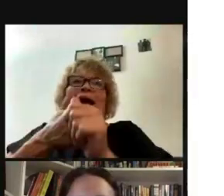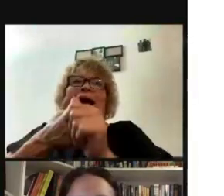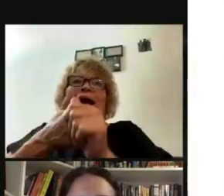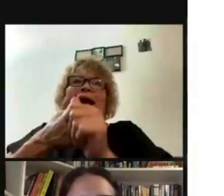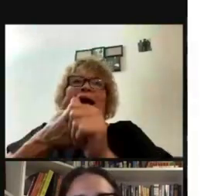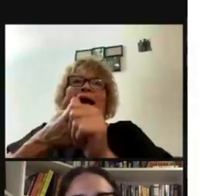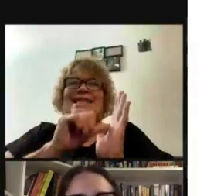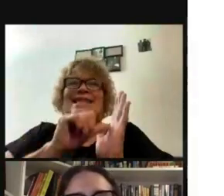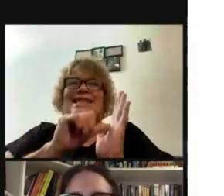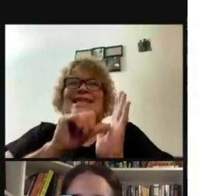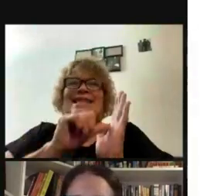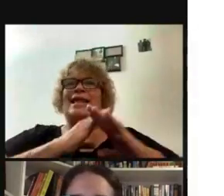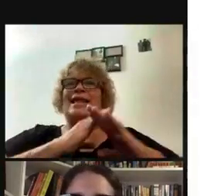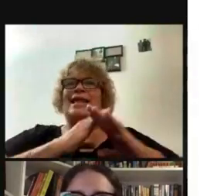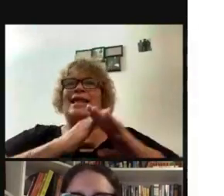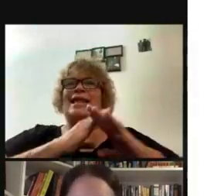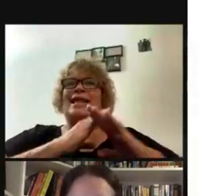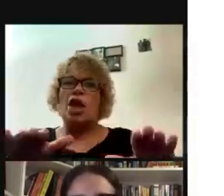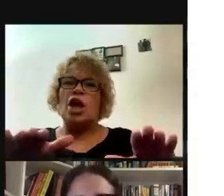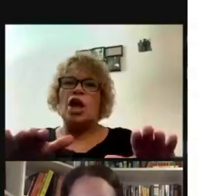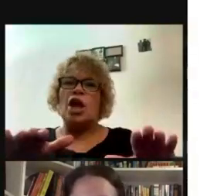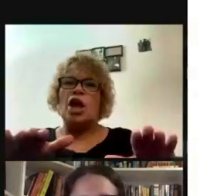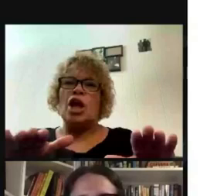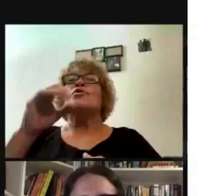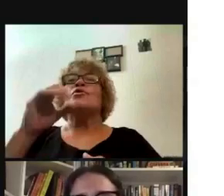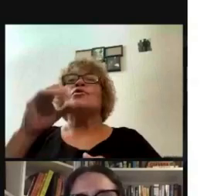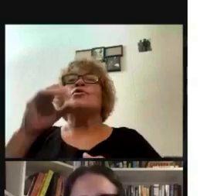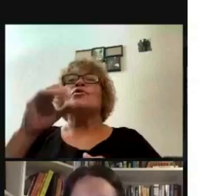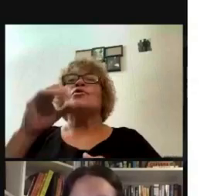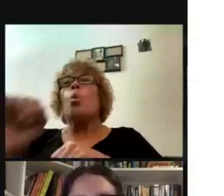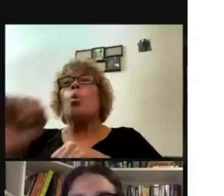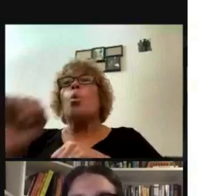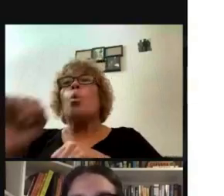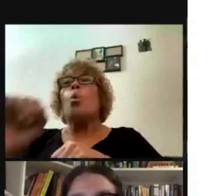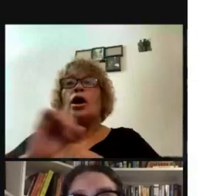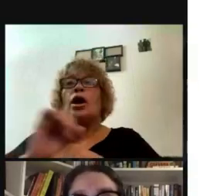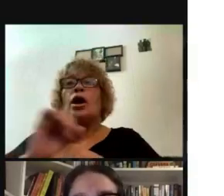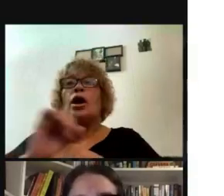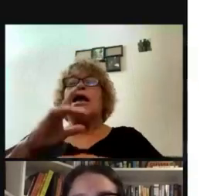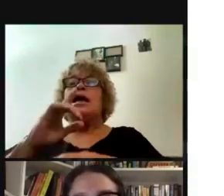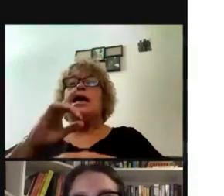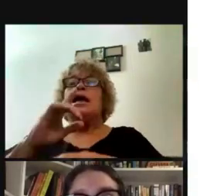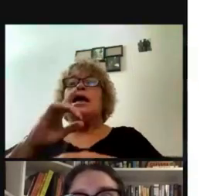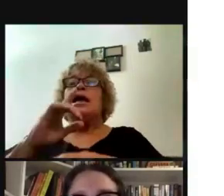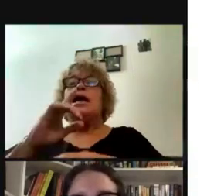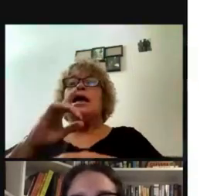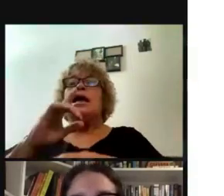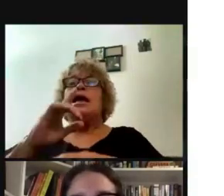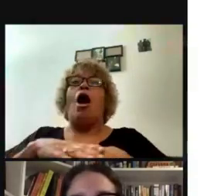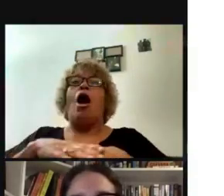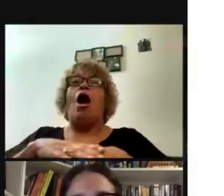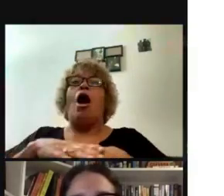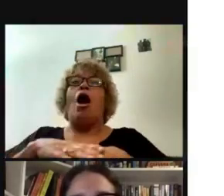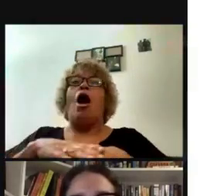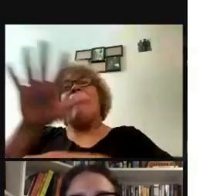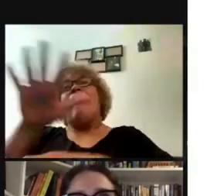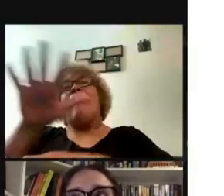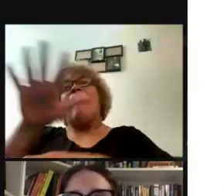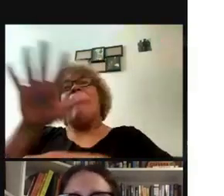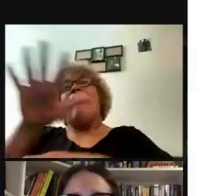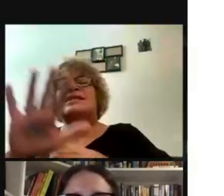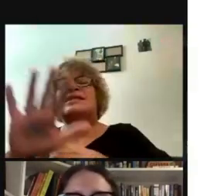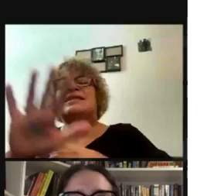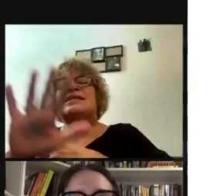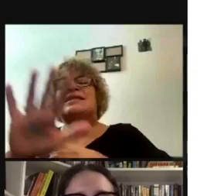sterilization. And so, you know, my work builds on kind of the existing scholarship around